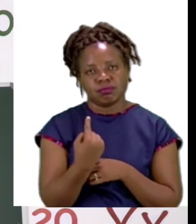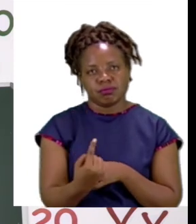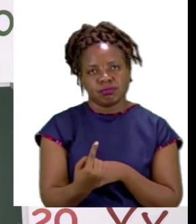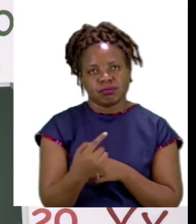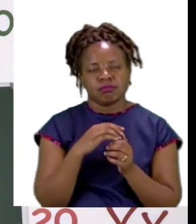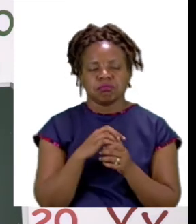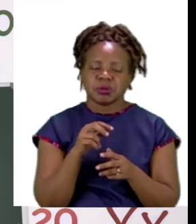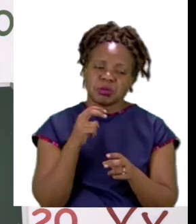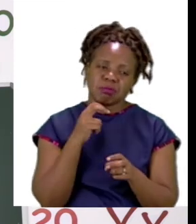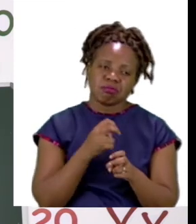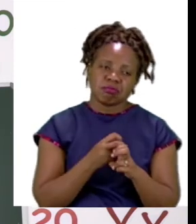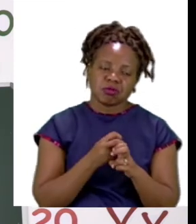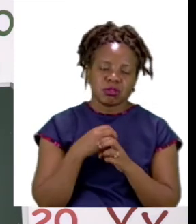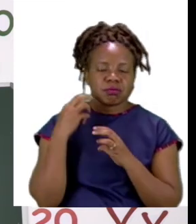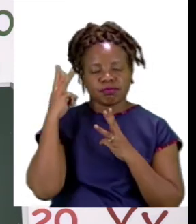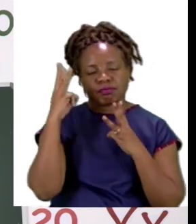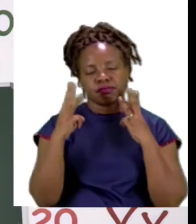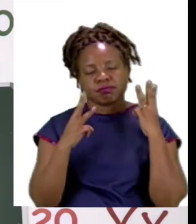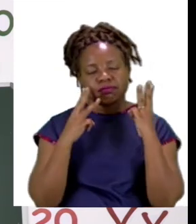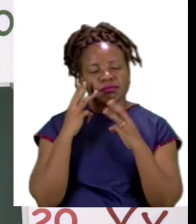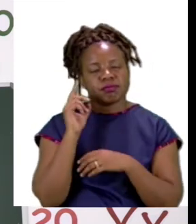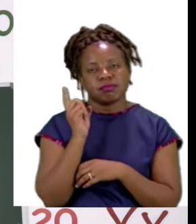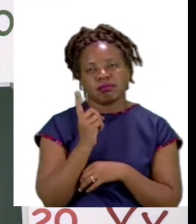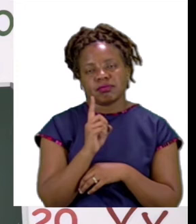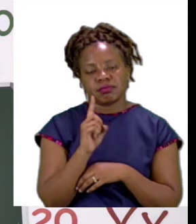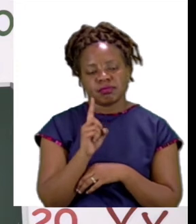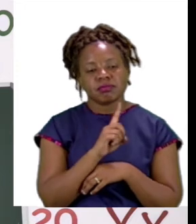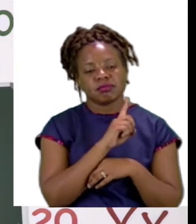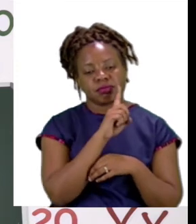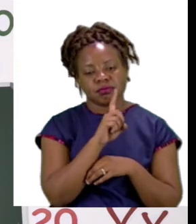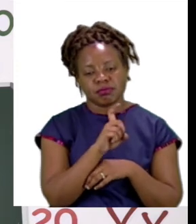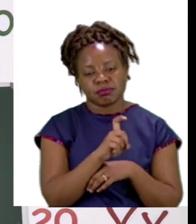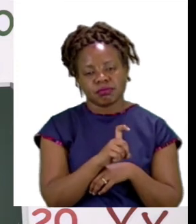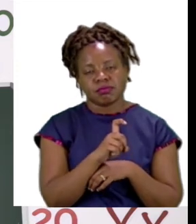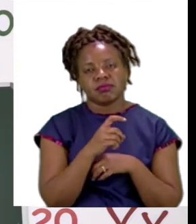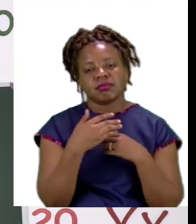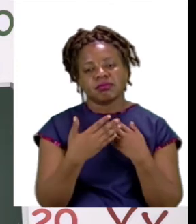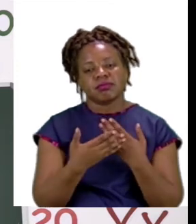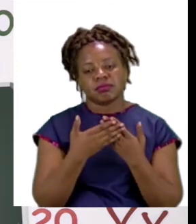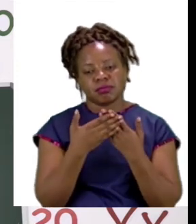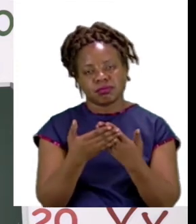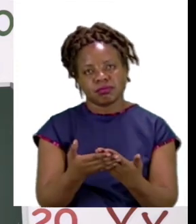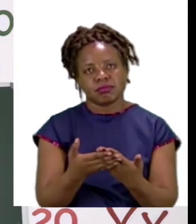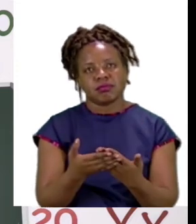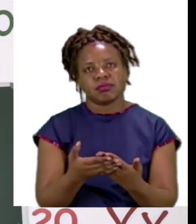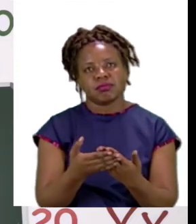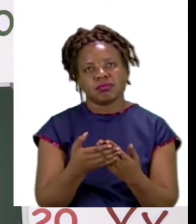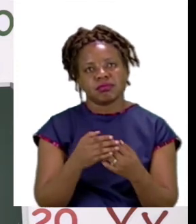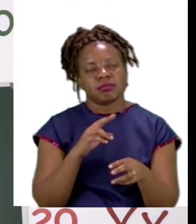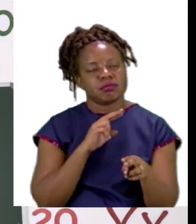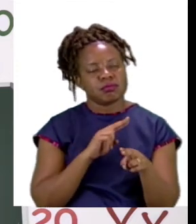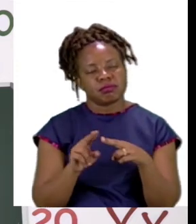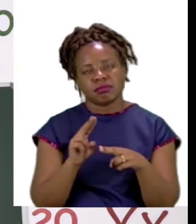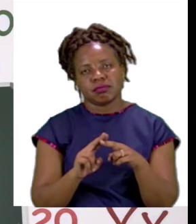too hard, don't worry, you can ask for help or you can watch me again. So take your time